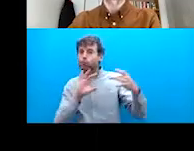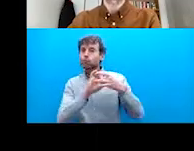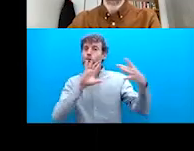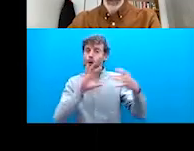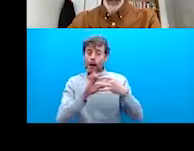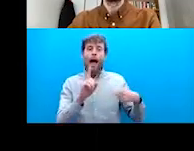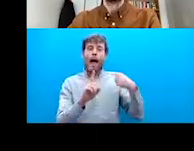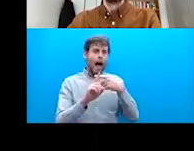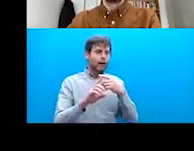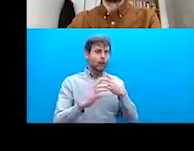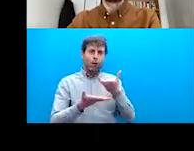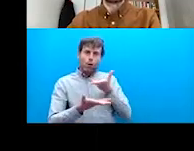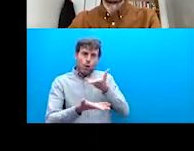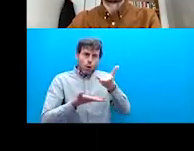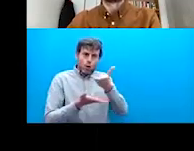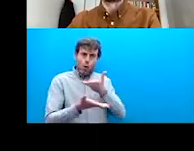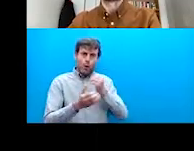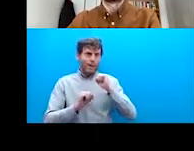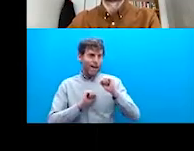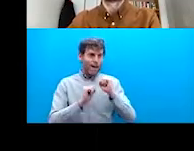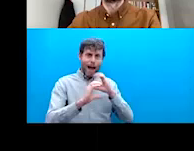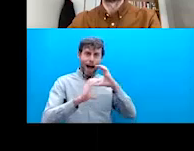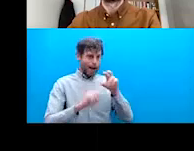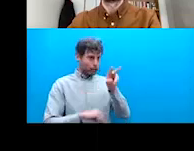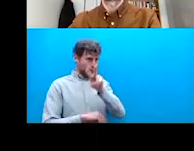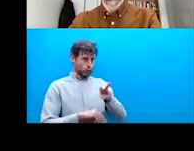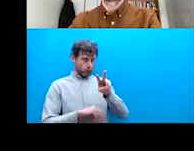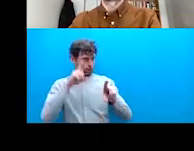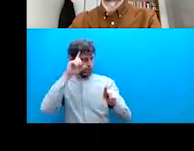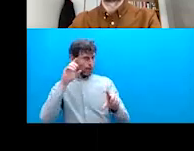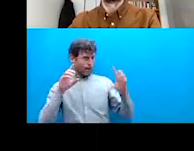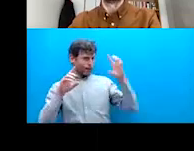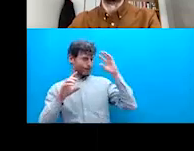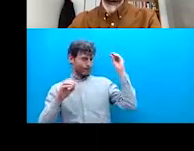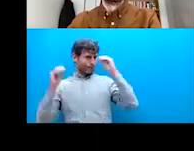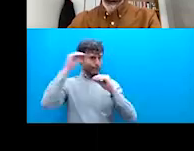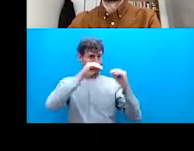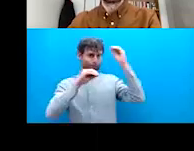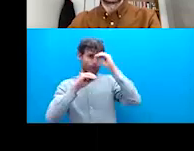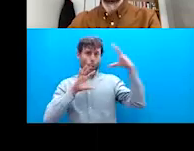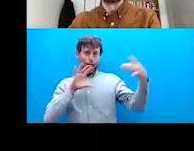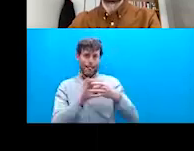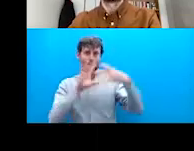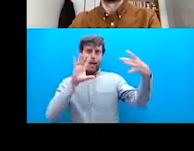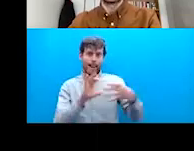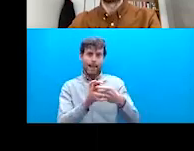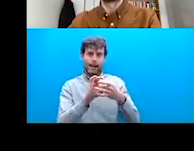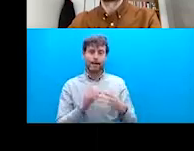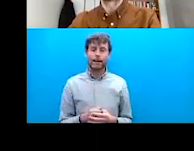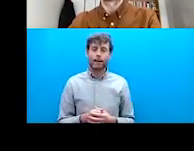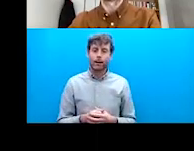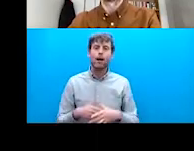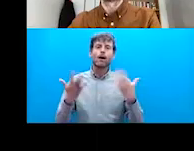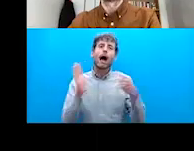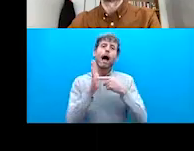course. Now, for example, suppose you are at a friend's place and they tell you, if there are no glasses in the